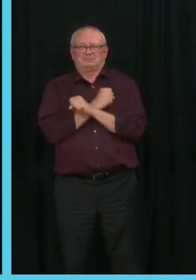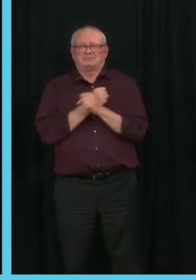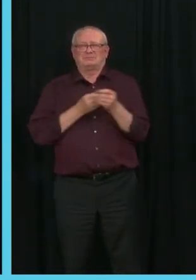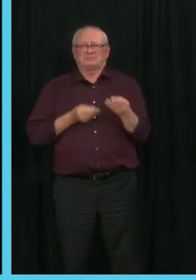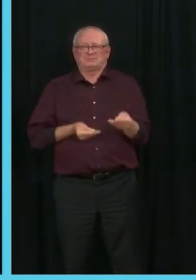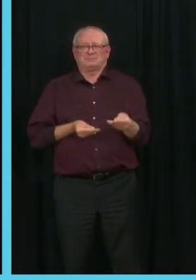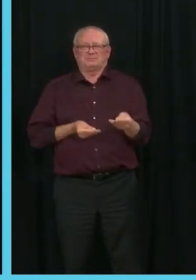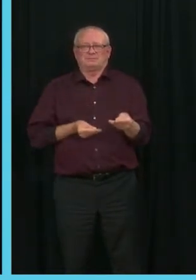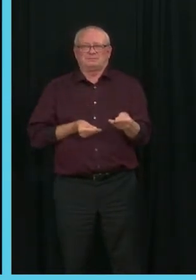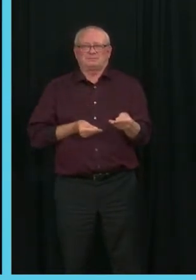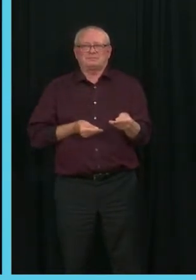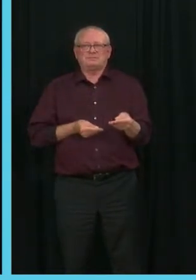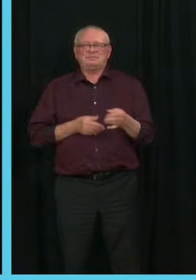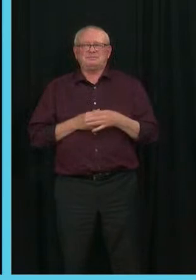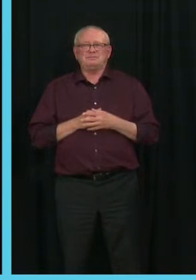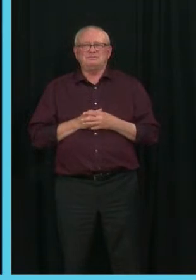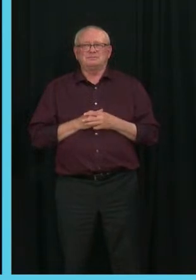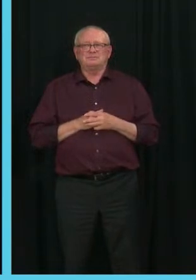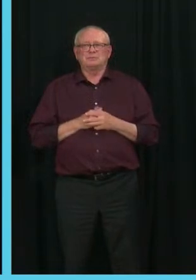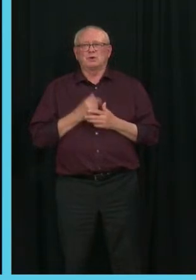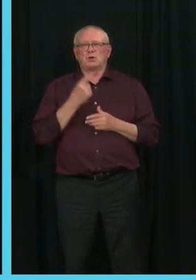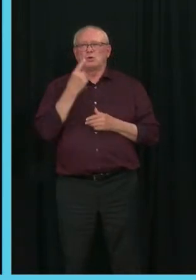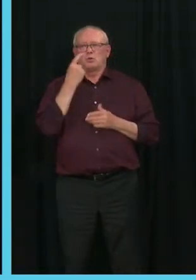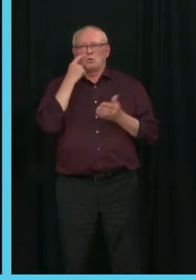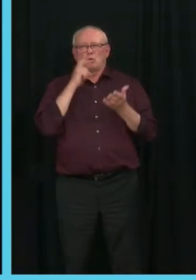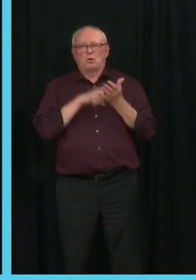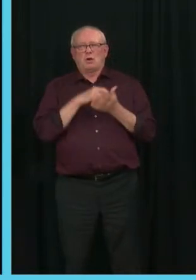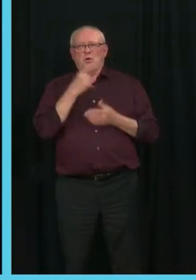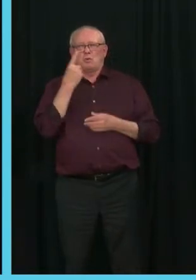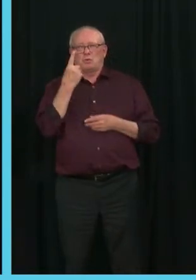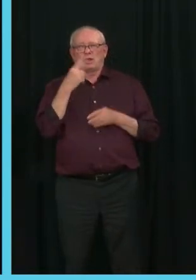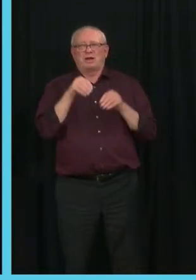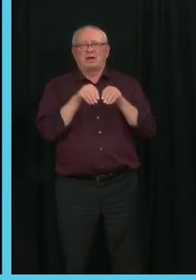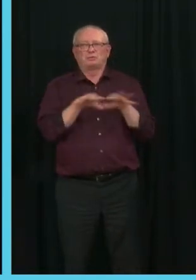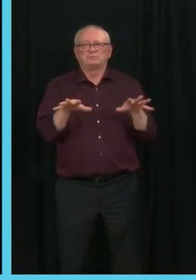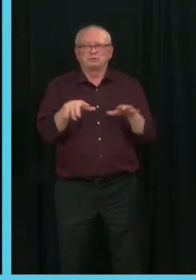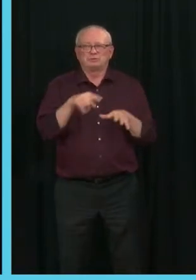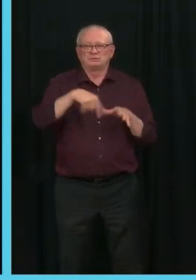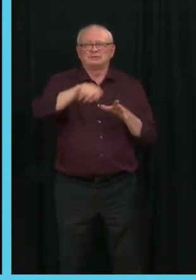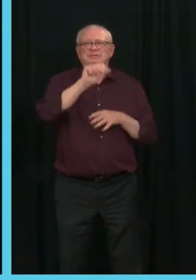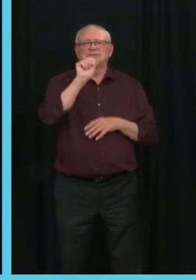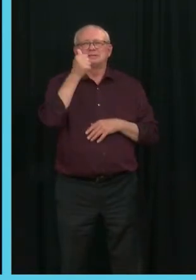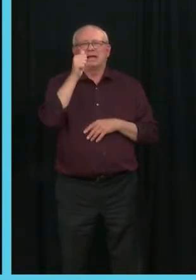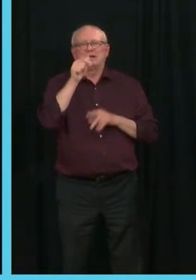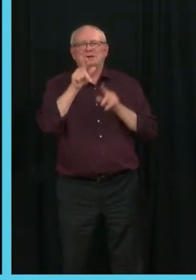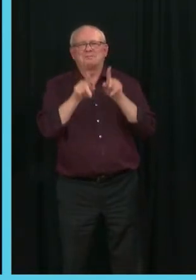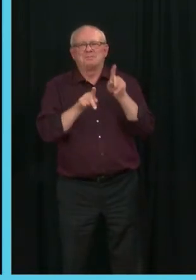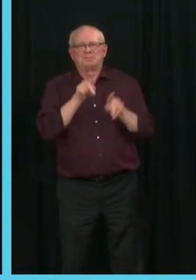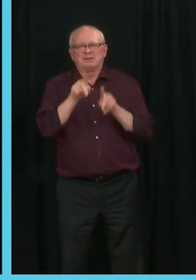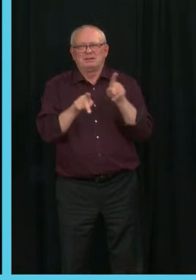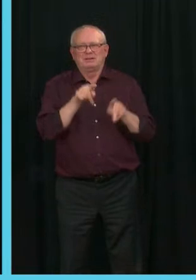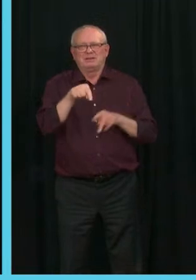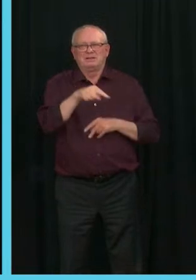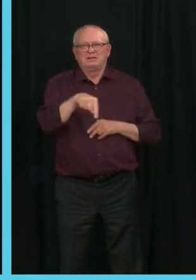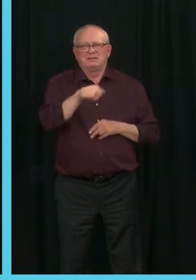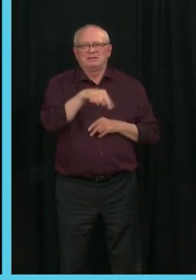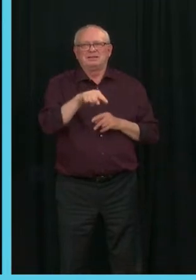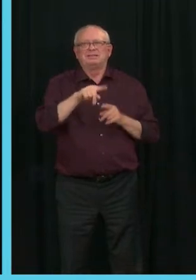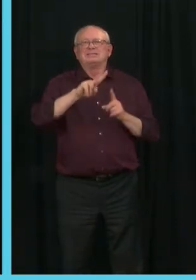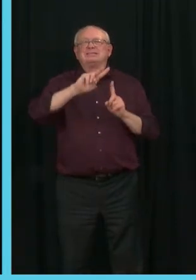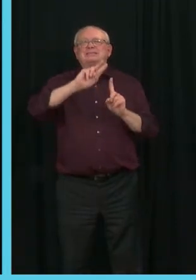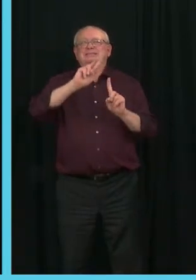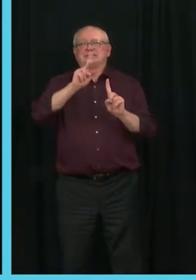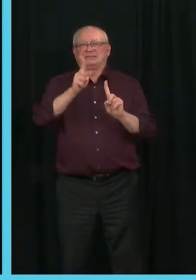see in one of the outbreaks that there were 10 individuals who had completed their second dose